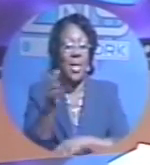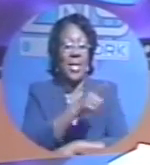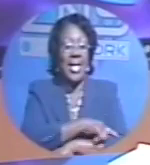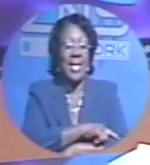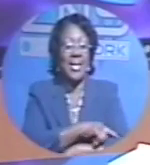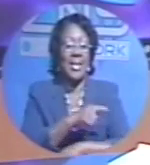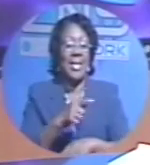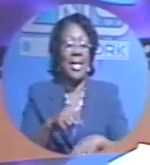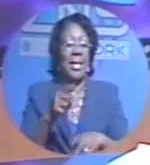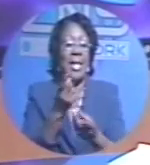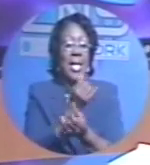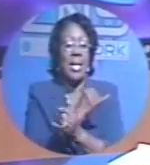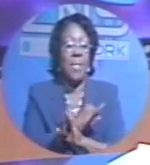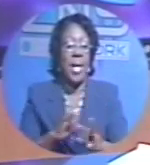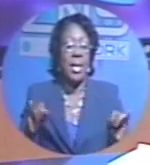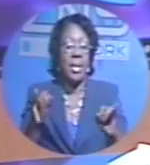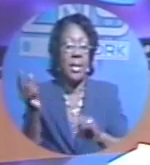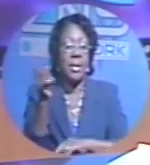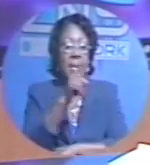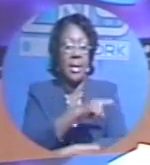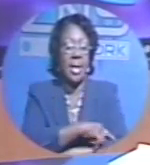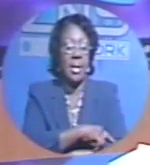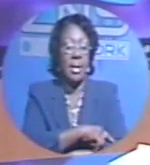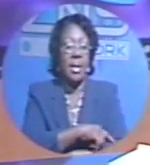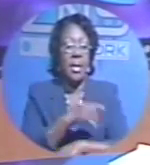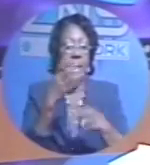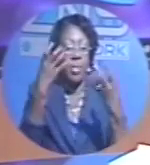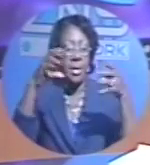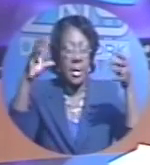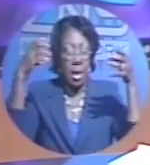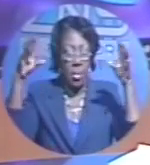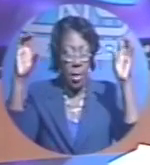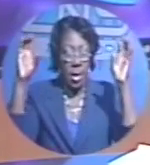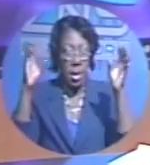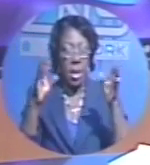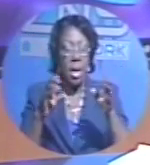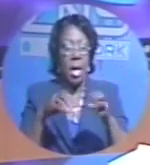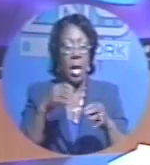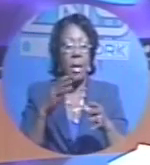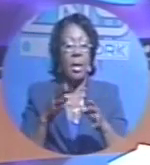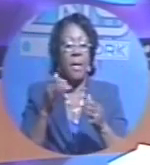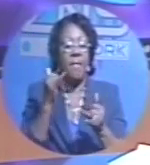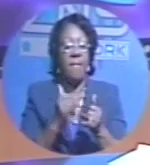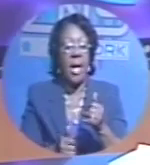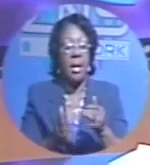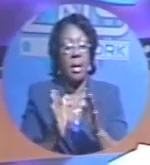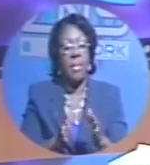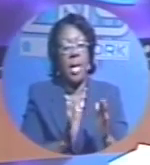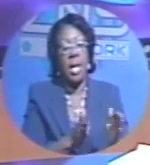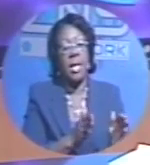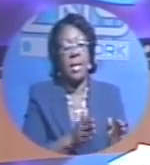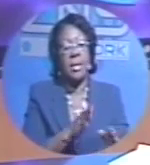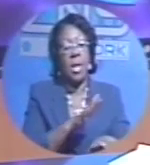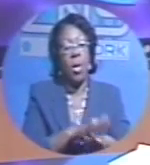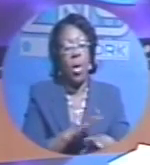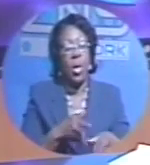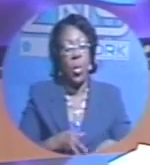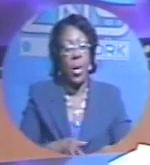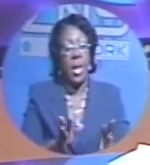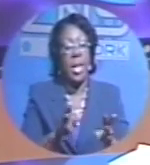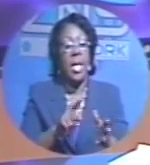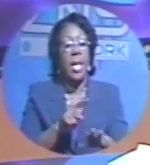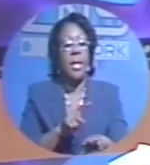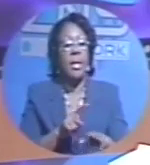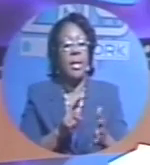Bahamas celebrates its 39th anniversary of independence, and final plans for all celebrations are underway. This Friday will be observed